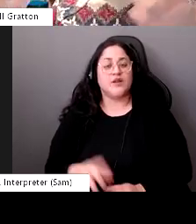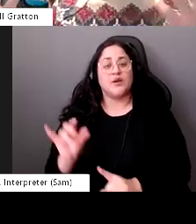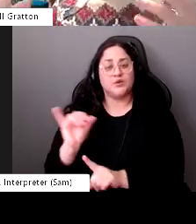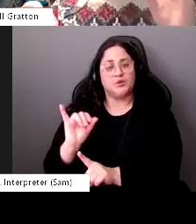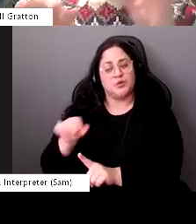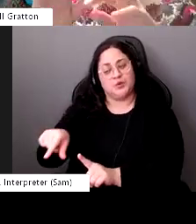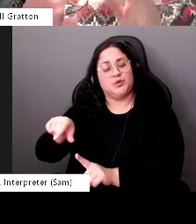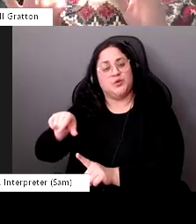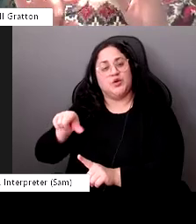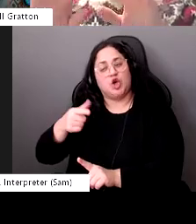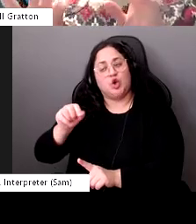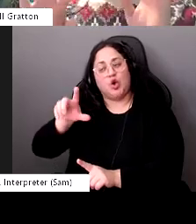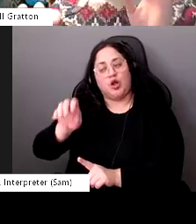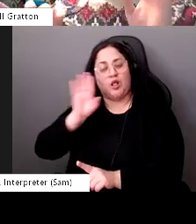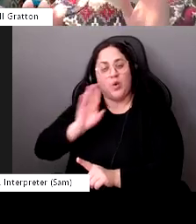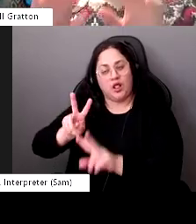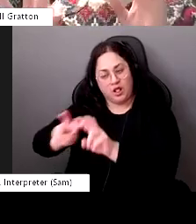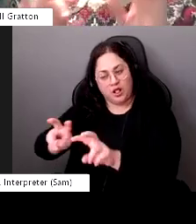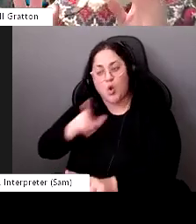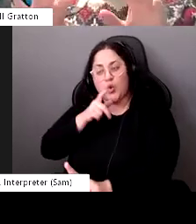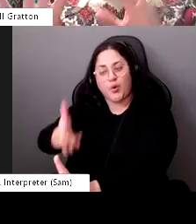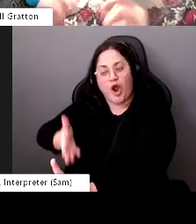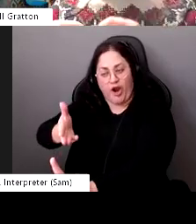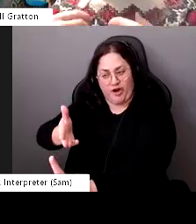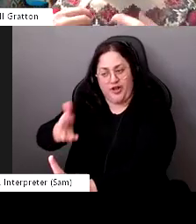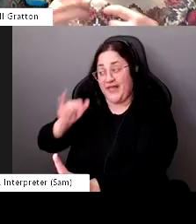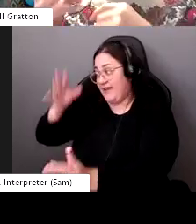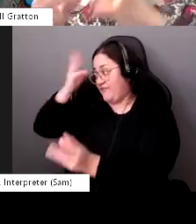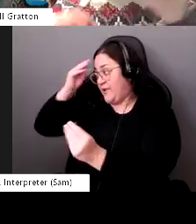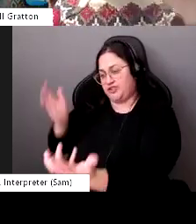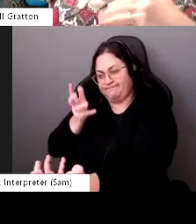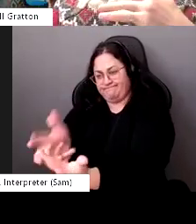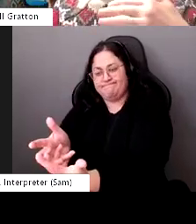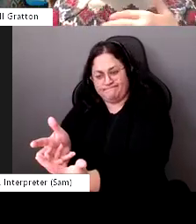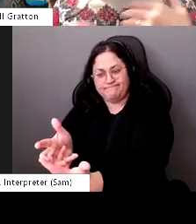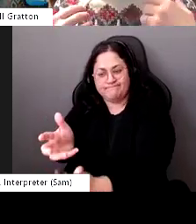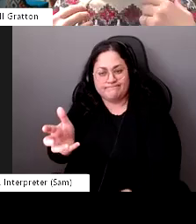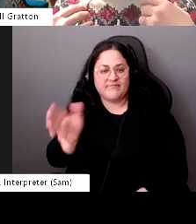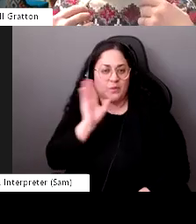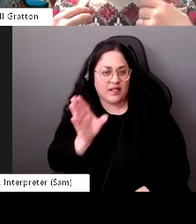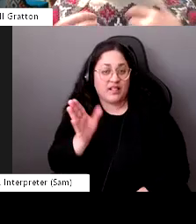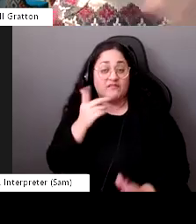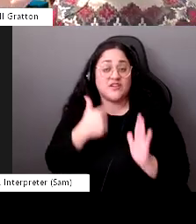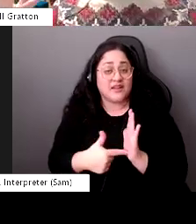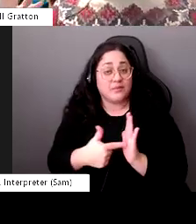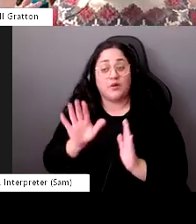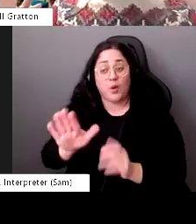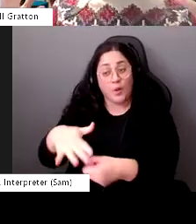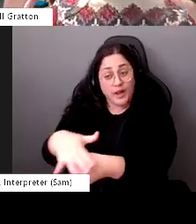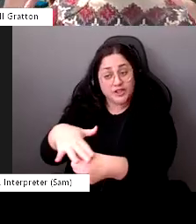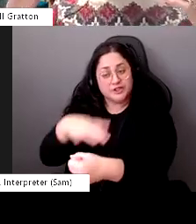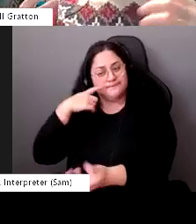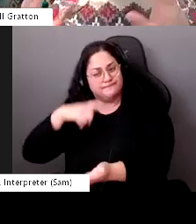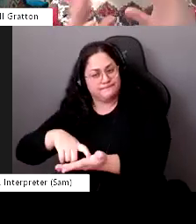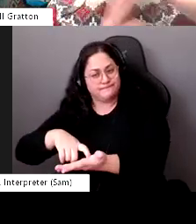nearby, you can actually type in Google, you could say, search for a restaurant nearby, and it'll give you a list of restaurants that are restaurants